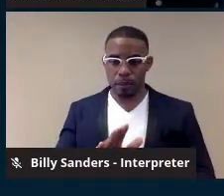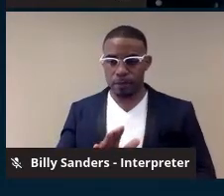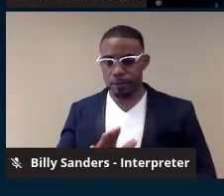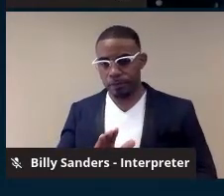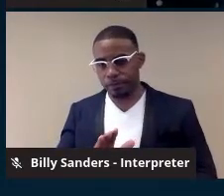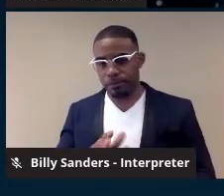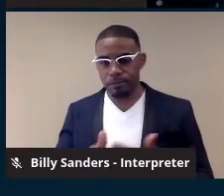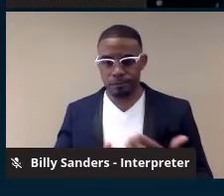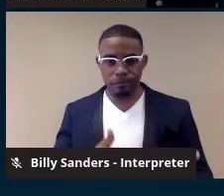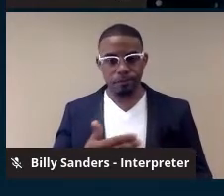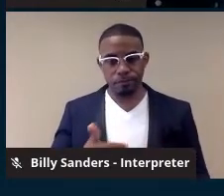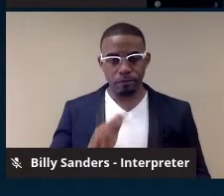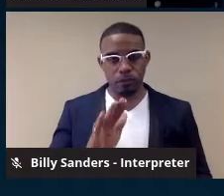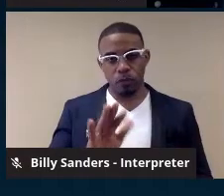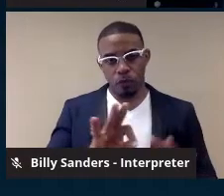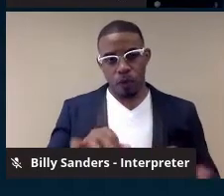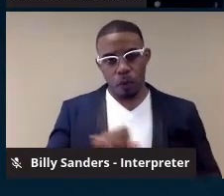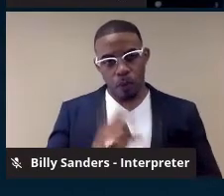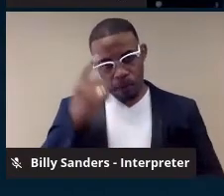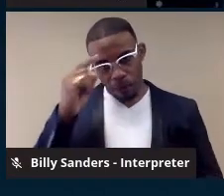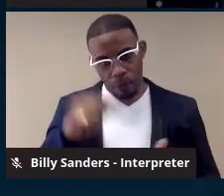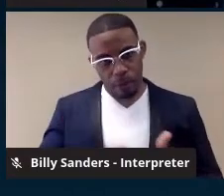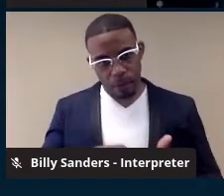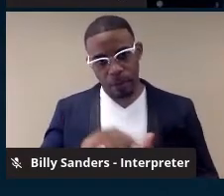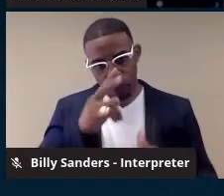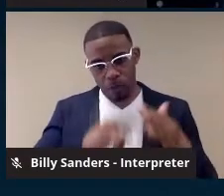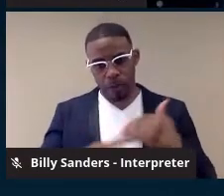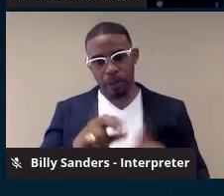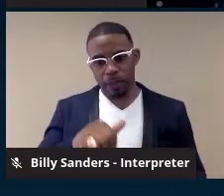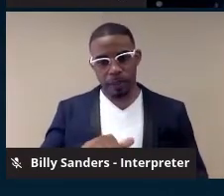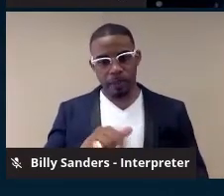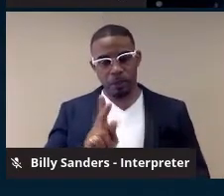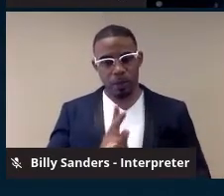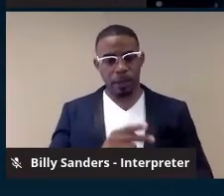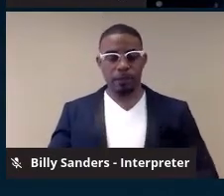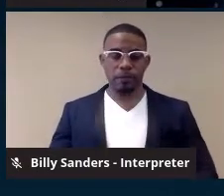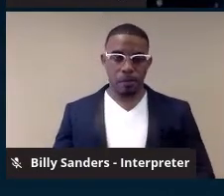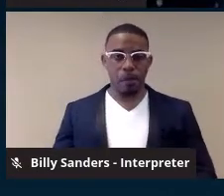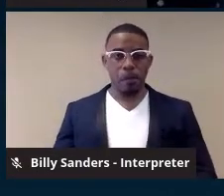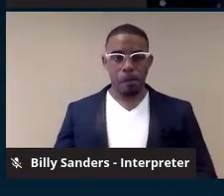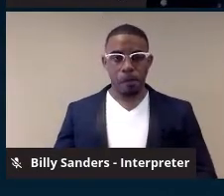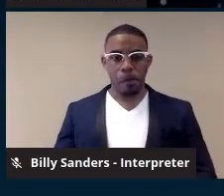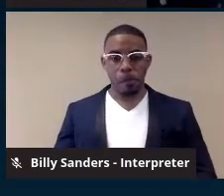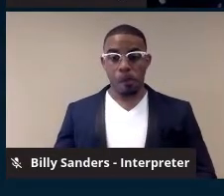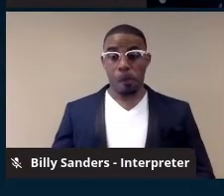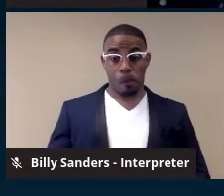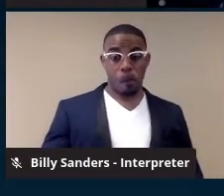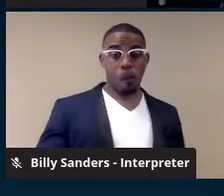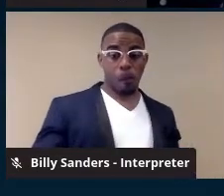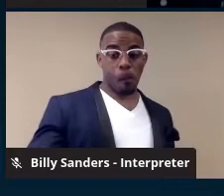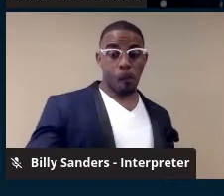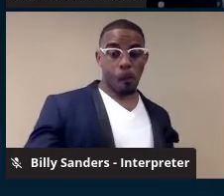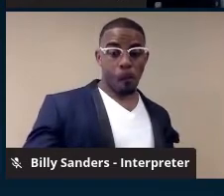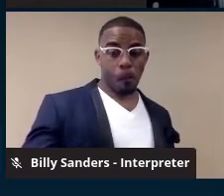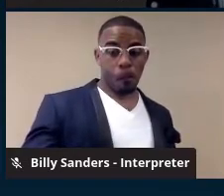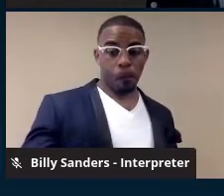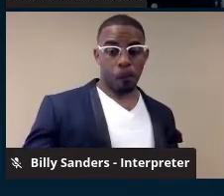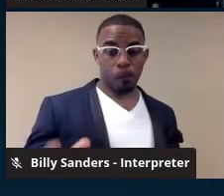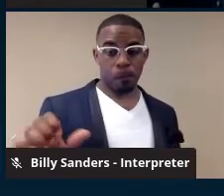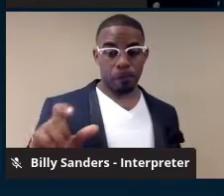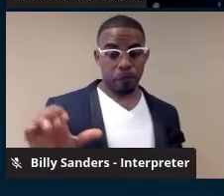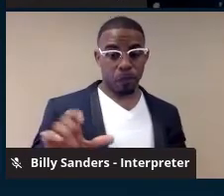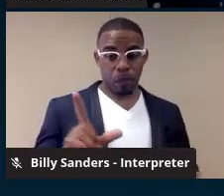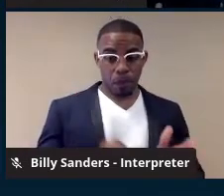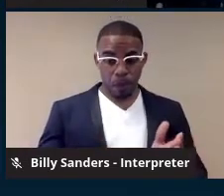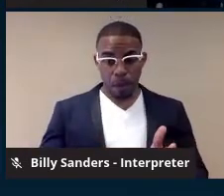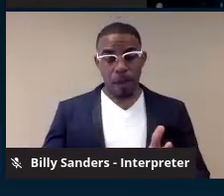framework for, you know, a work project to go into production. hosting. So when you do publish in